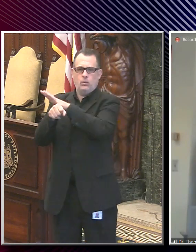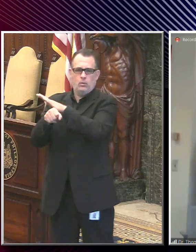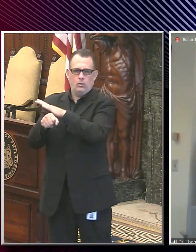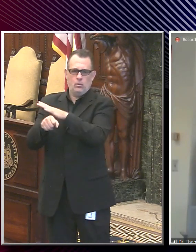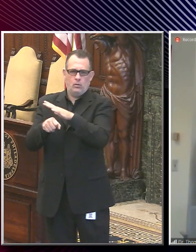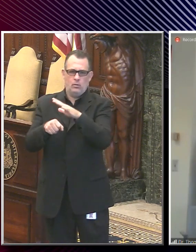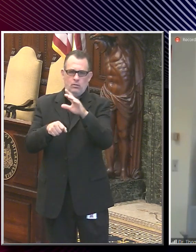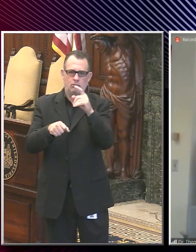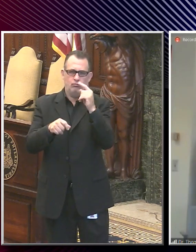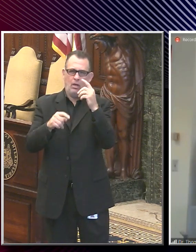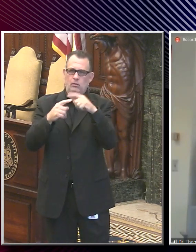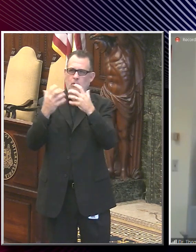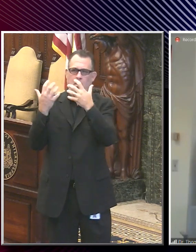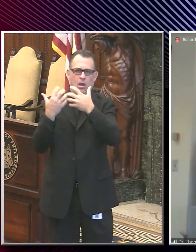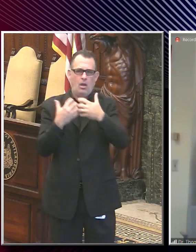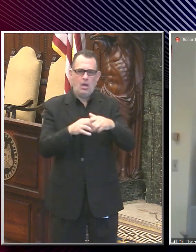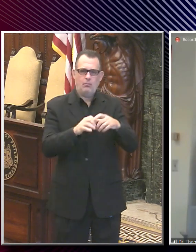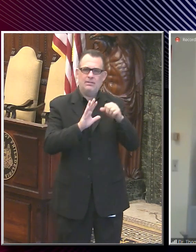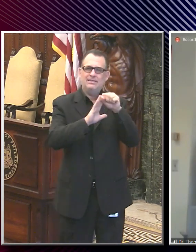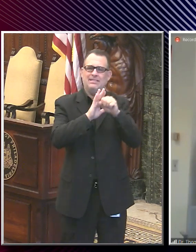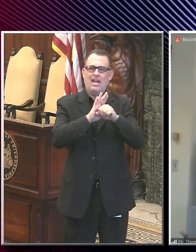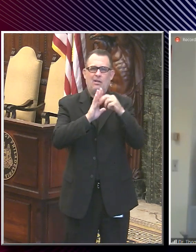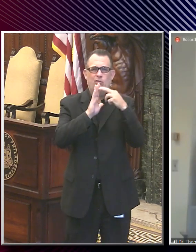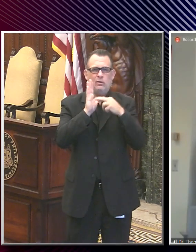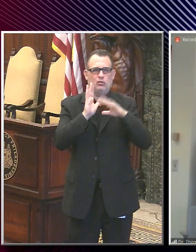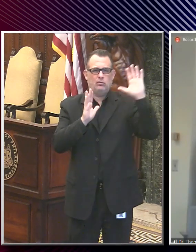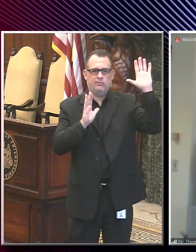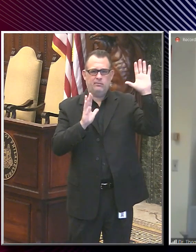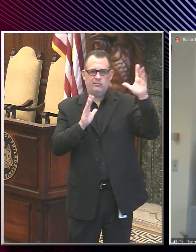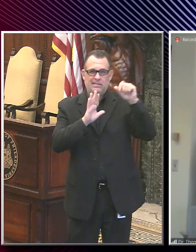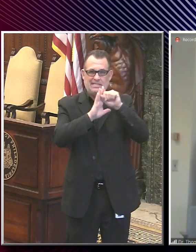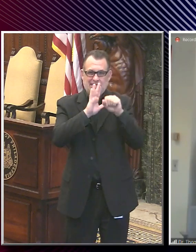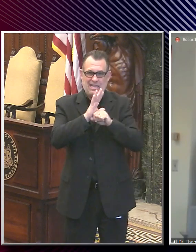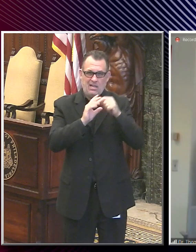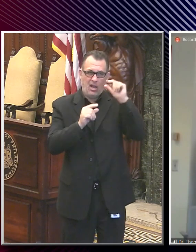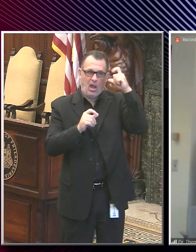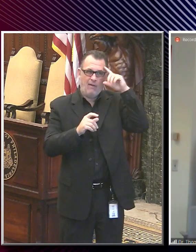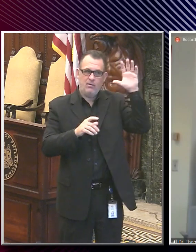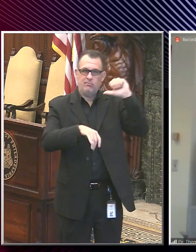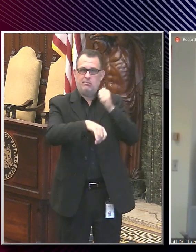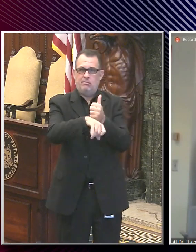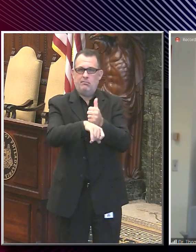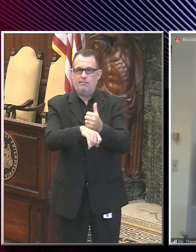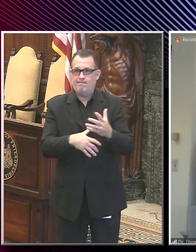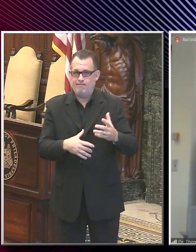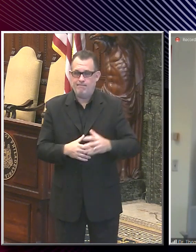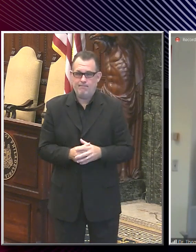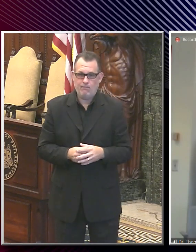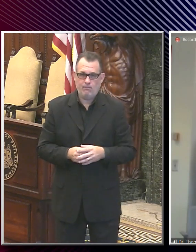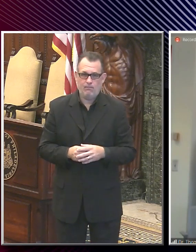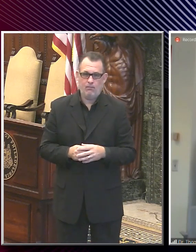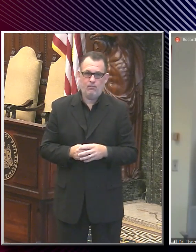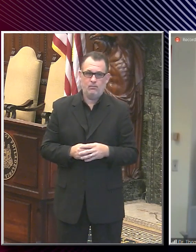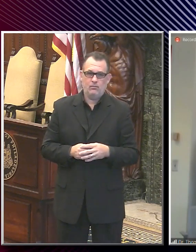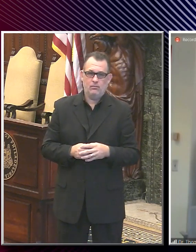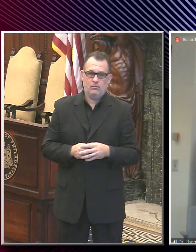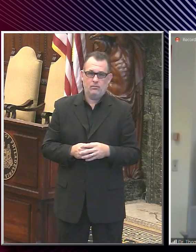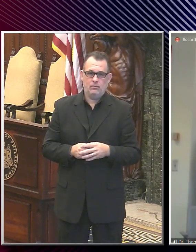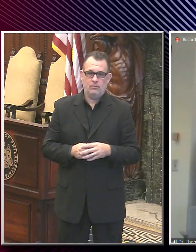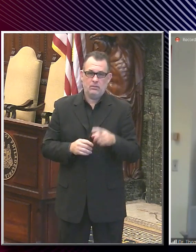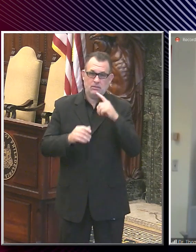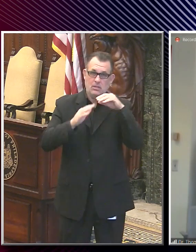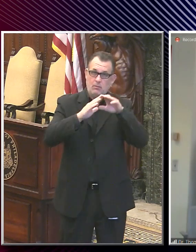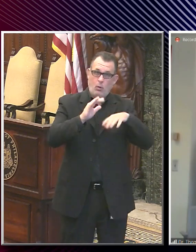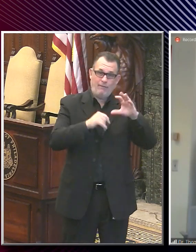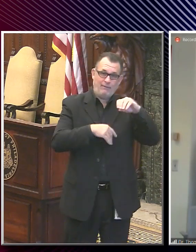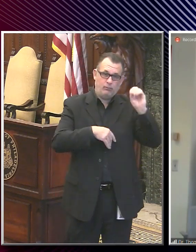in line with the state's regulations on this. And the state's regulations, I'm fairly certain, we may need to triple check, is that you have to be below 50%